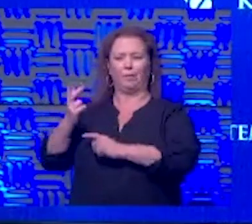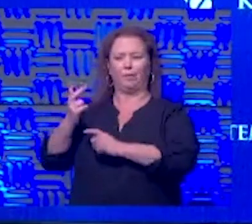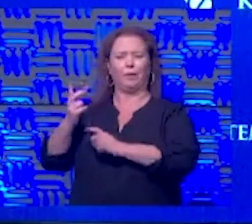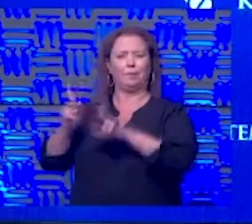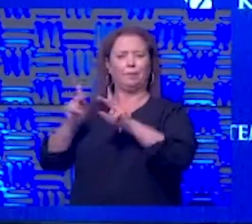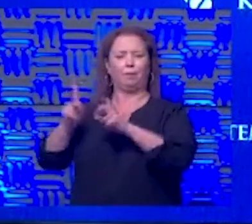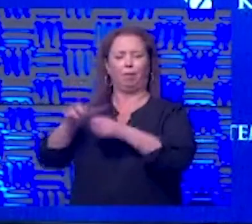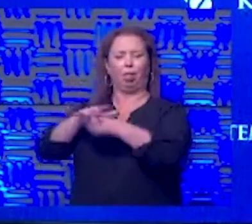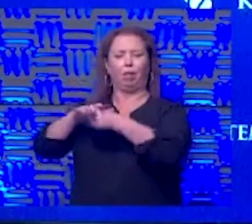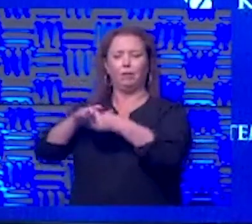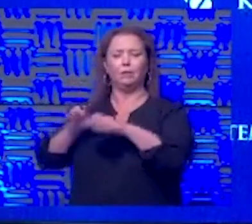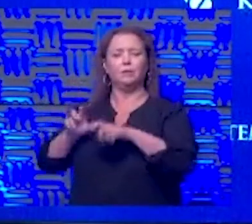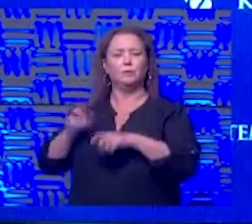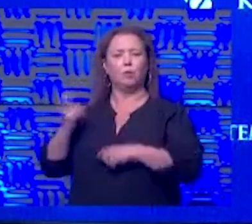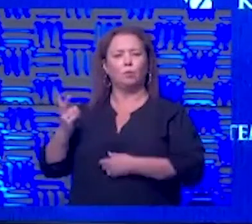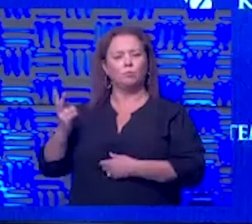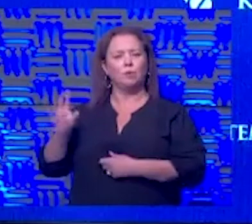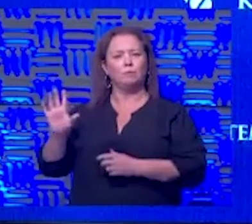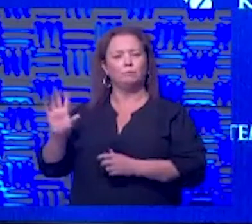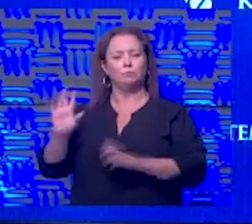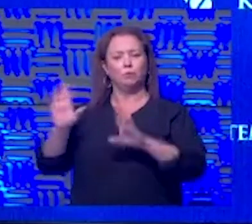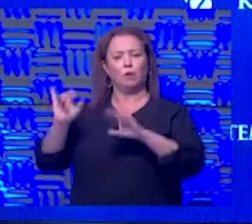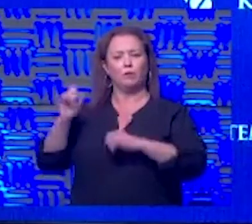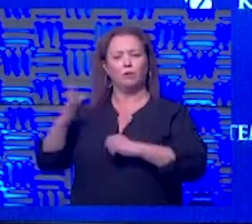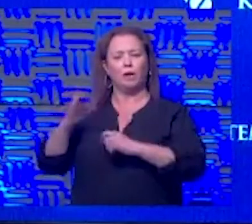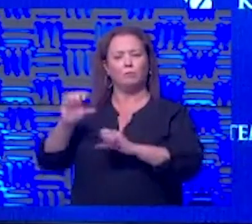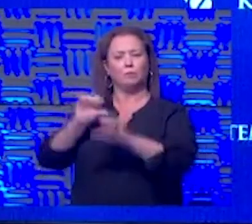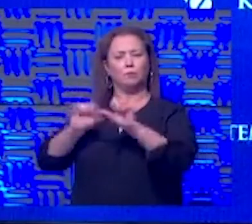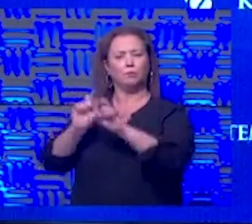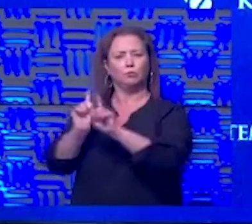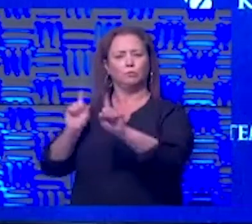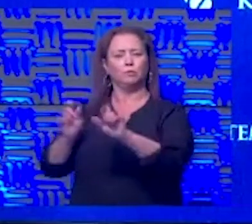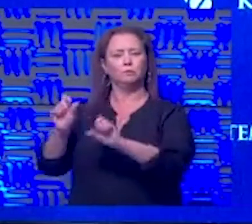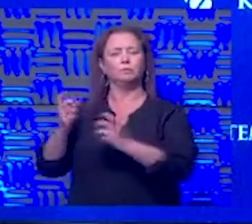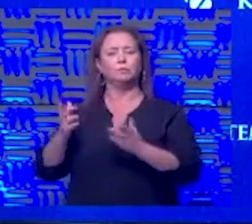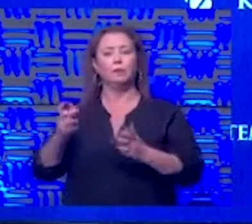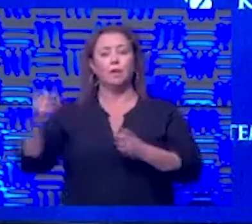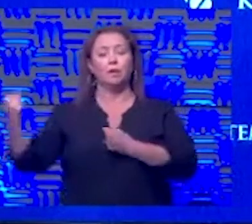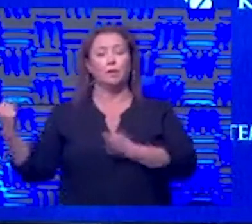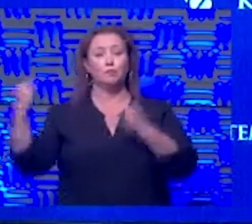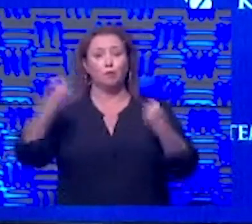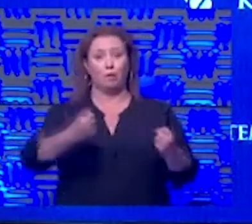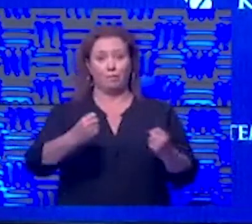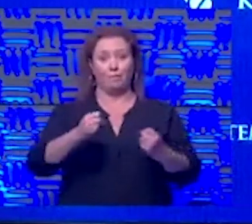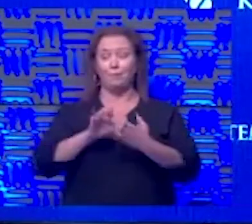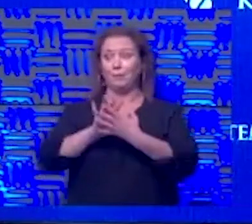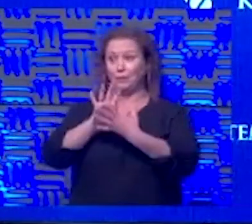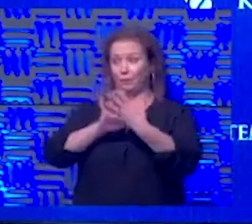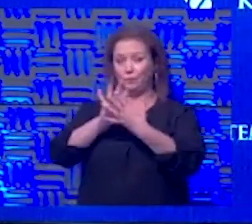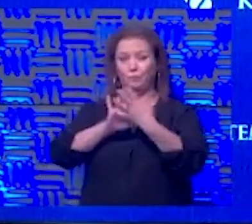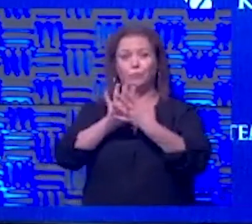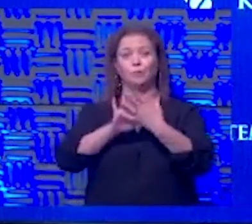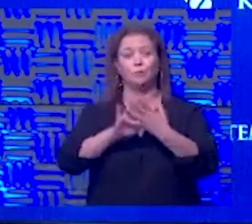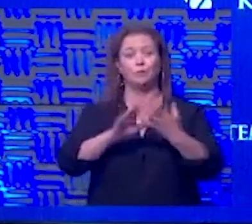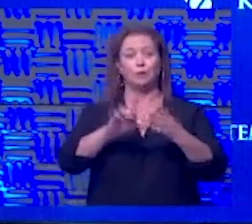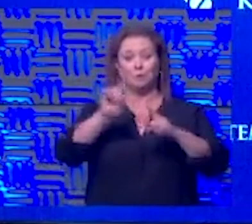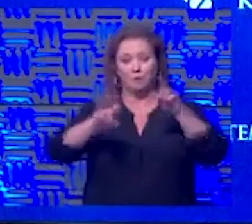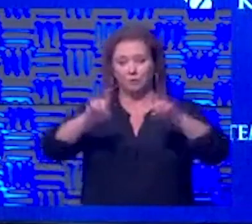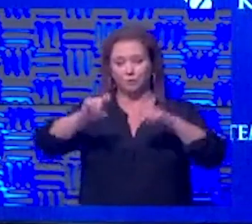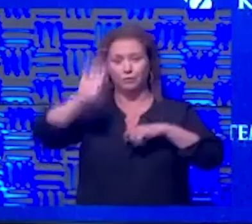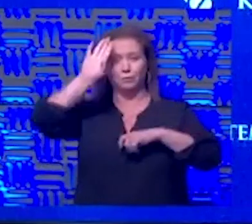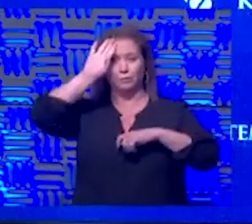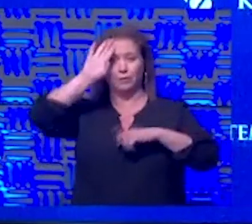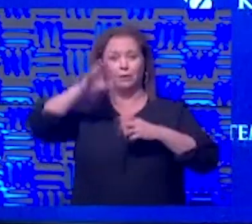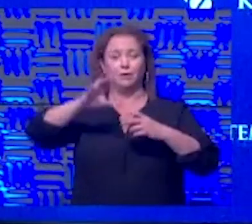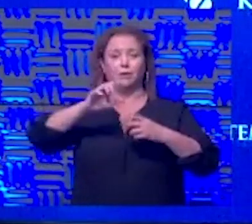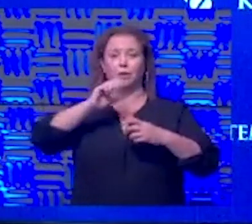the same thing. So they've done a great job. And so they drove here. We screened them, temperature check, questions, things like that.